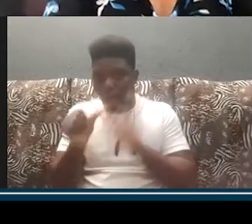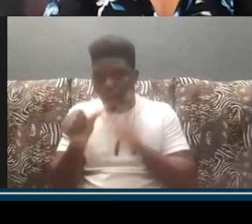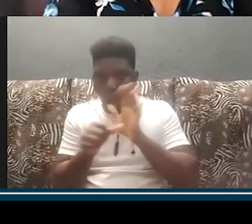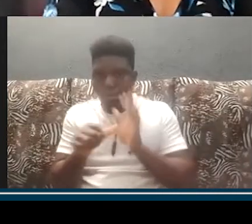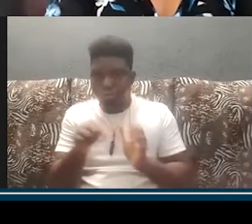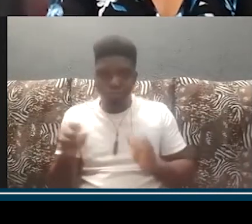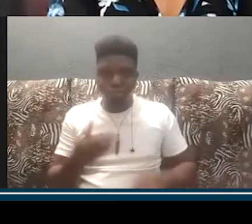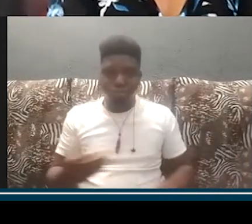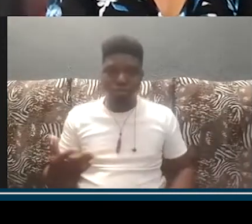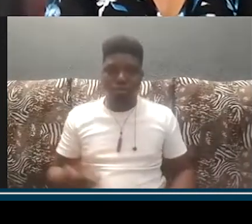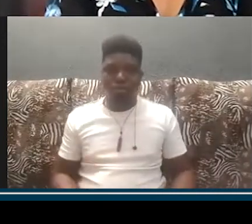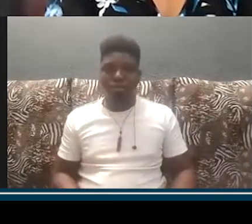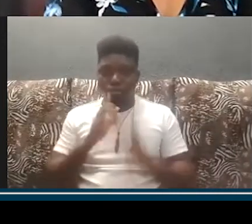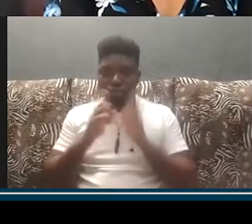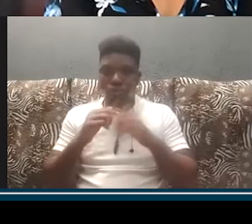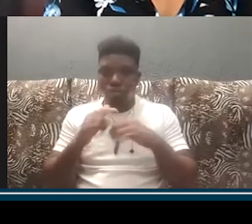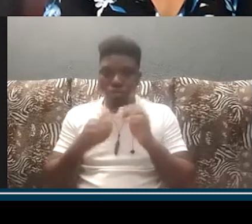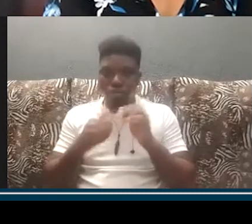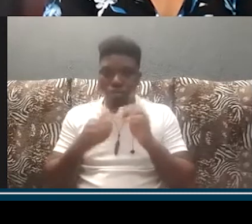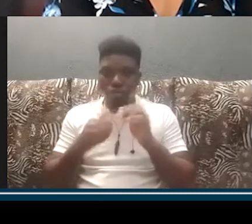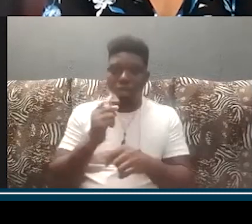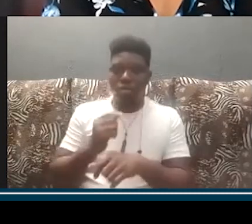kind of private way with only the people that I